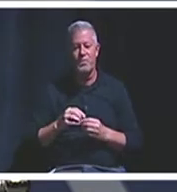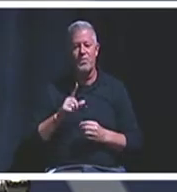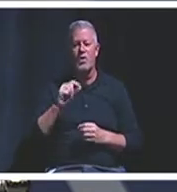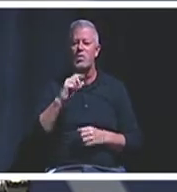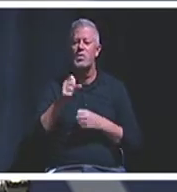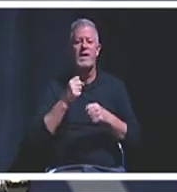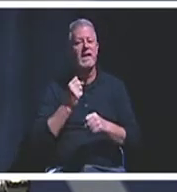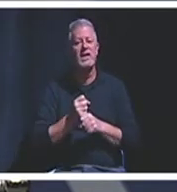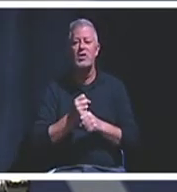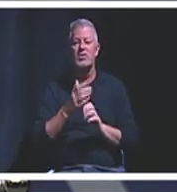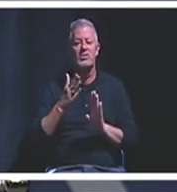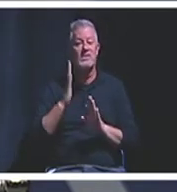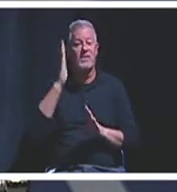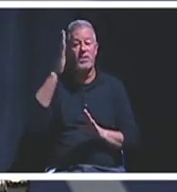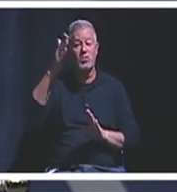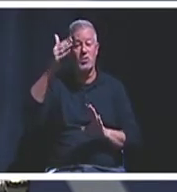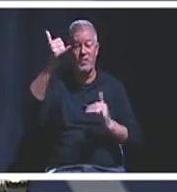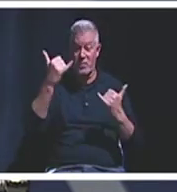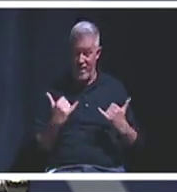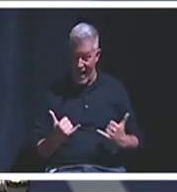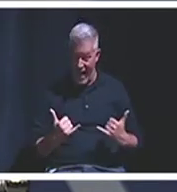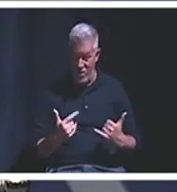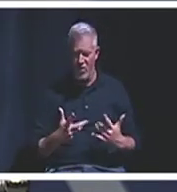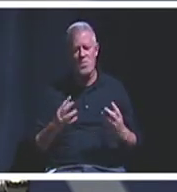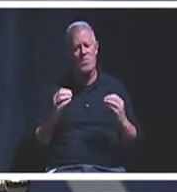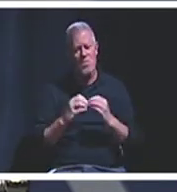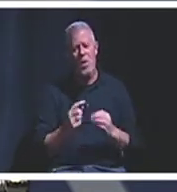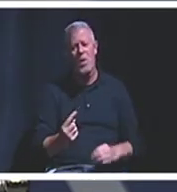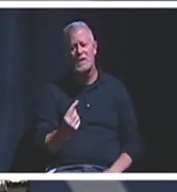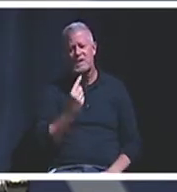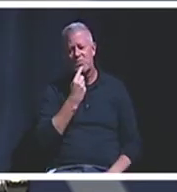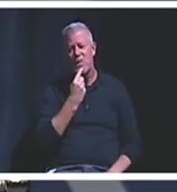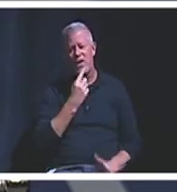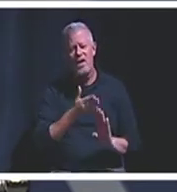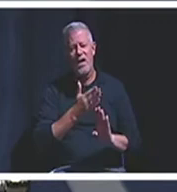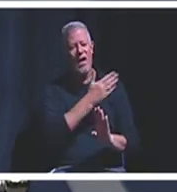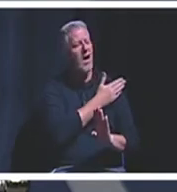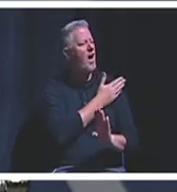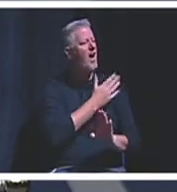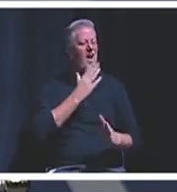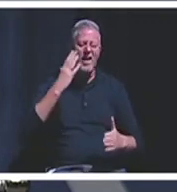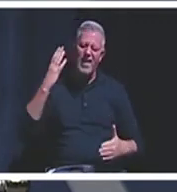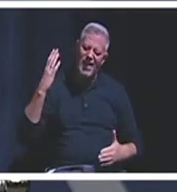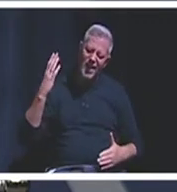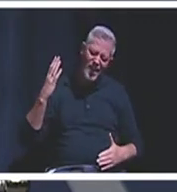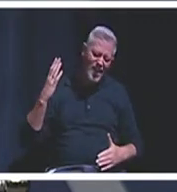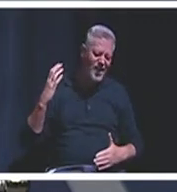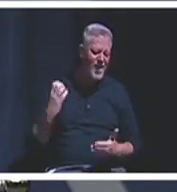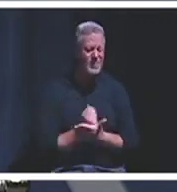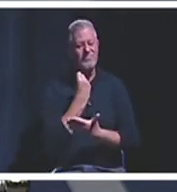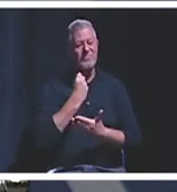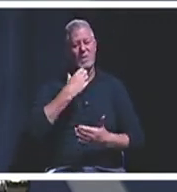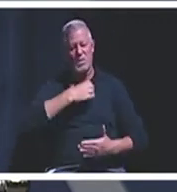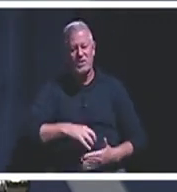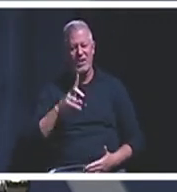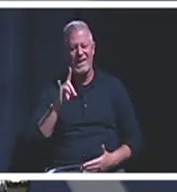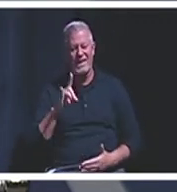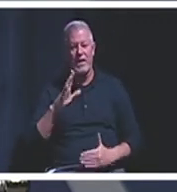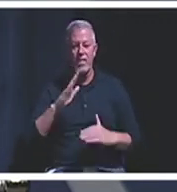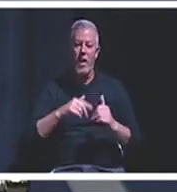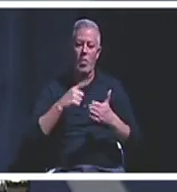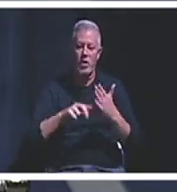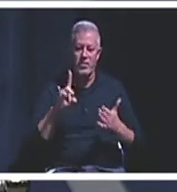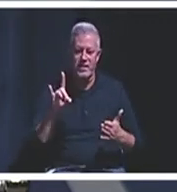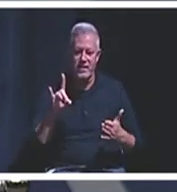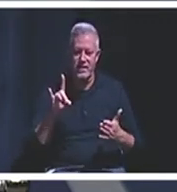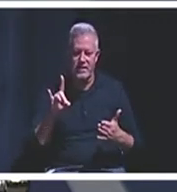from now, you will be more disappointed by the things that you did not do than the ones that you did do. So throw